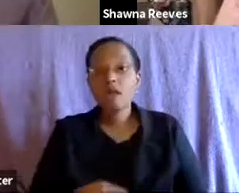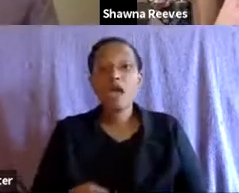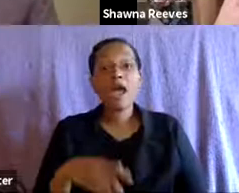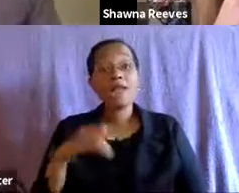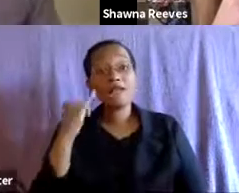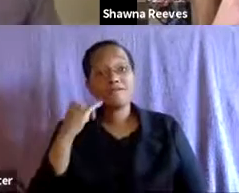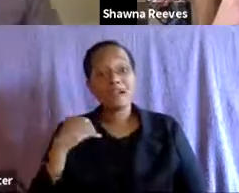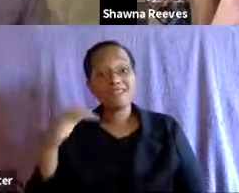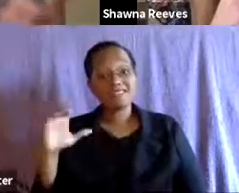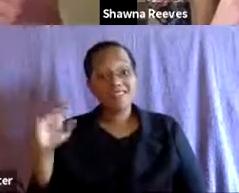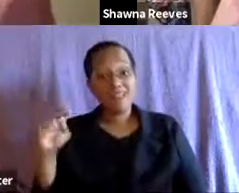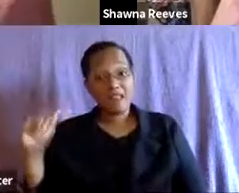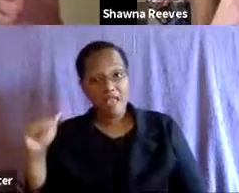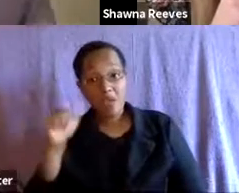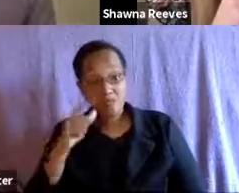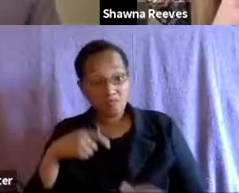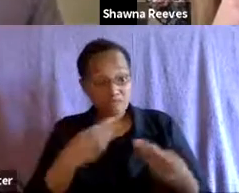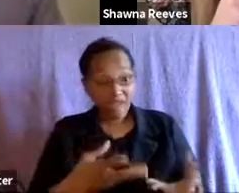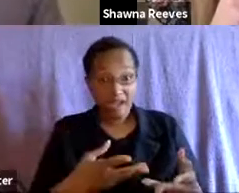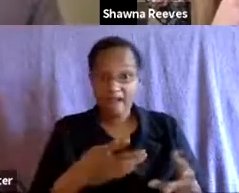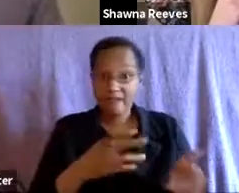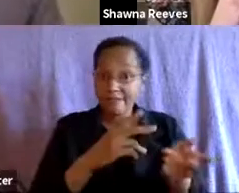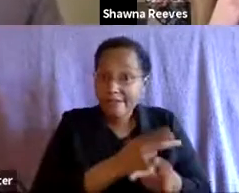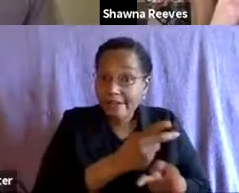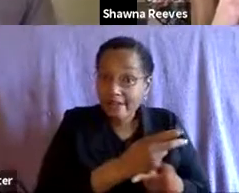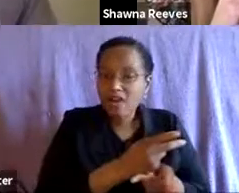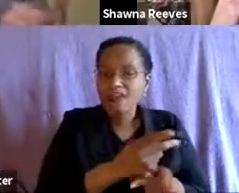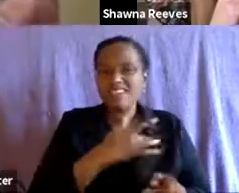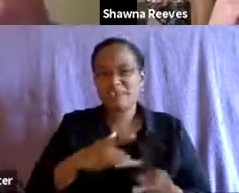of warehouses for human beings. And